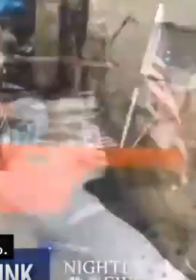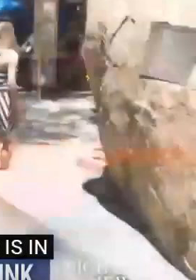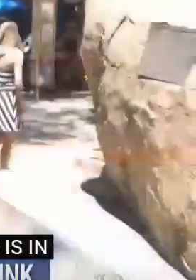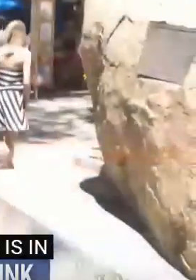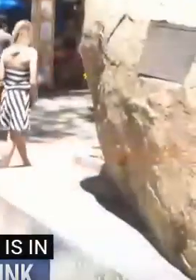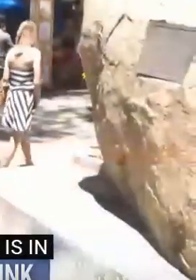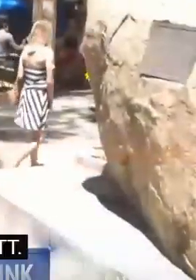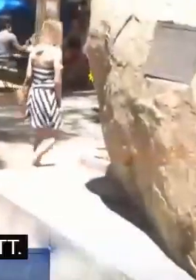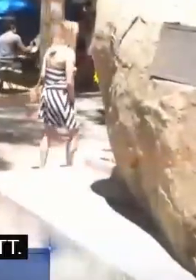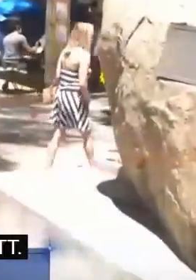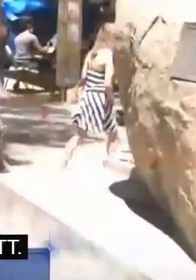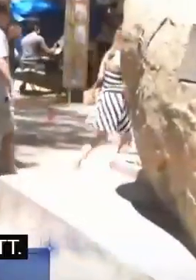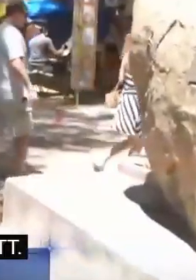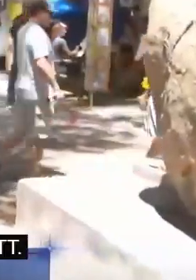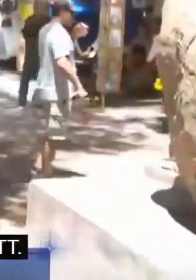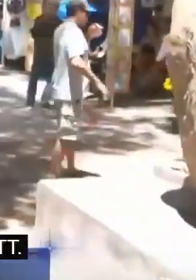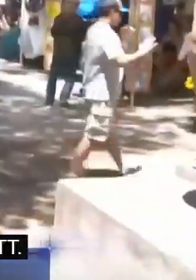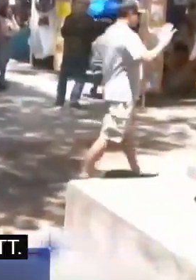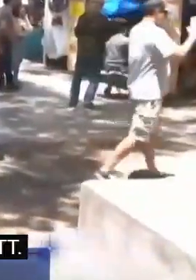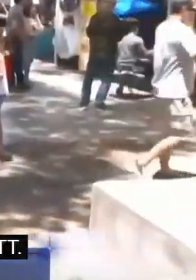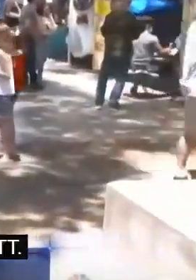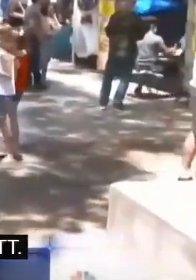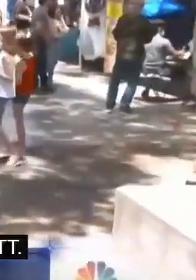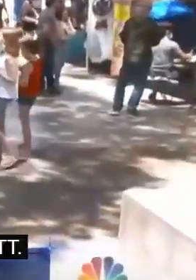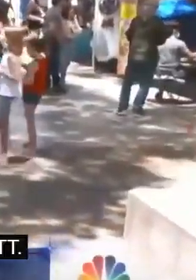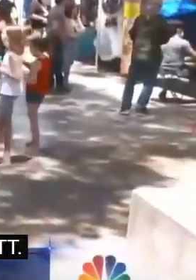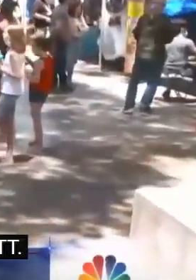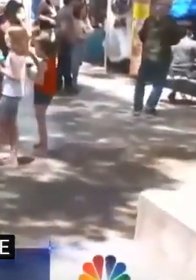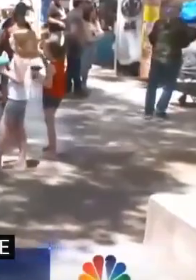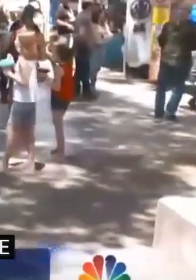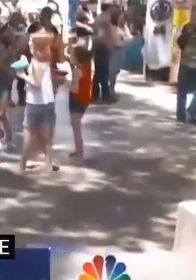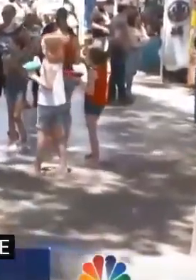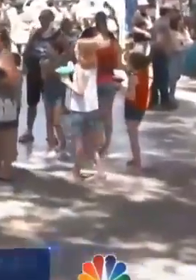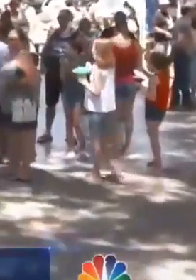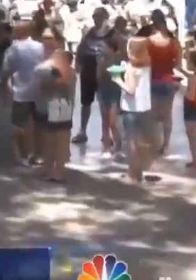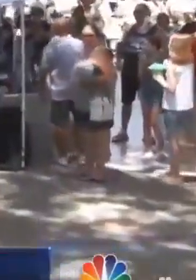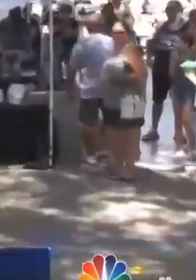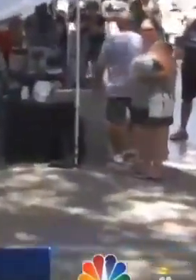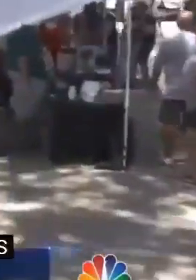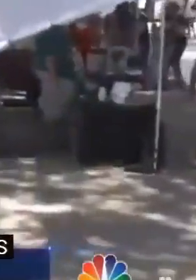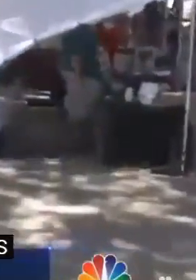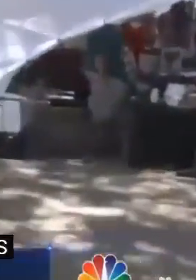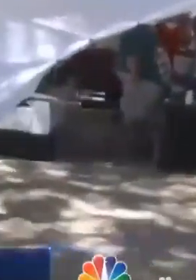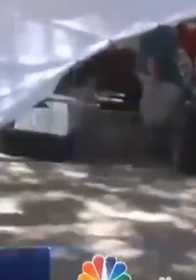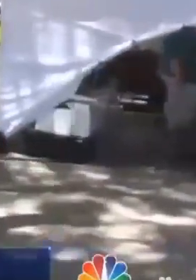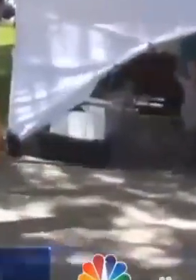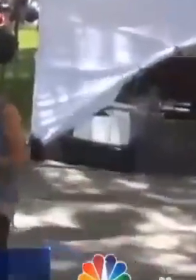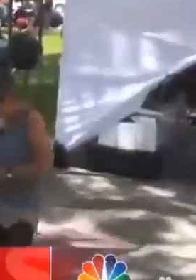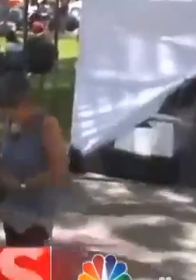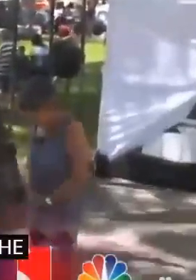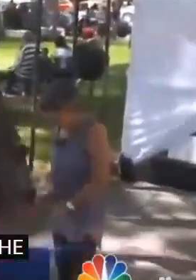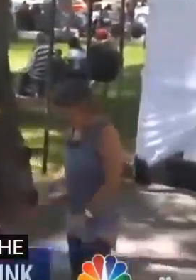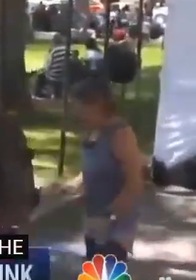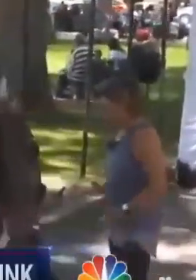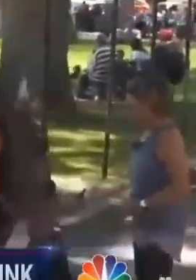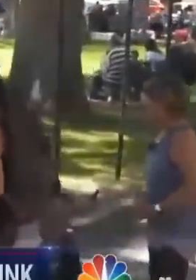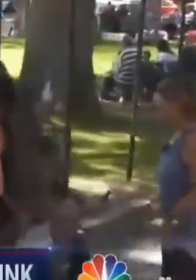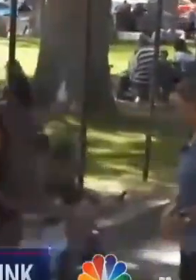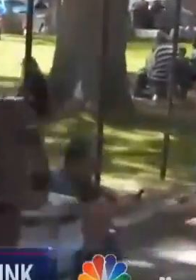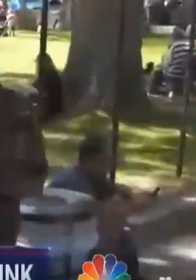Prescott. Despite Arizona breaking records this week and no downturn in the spread of COVID in sight, 4th of July activities